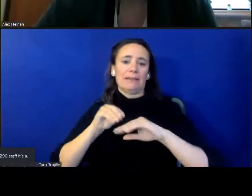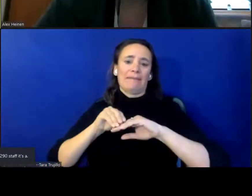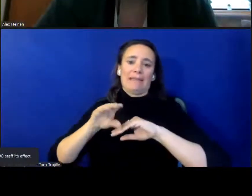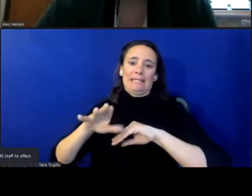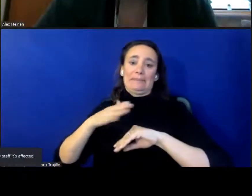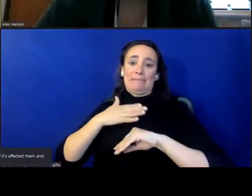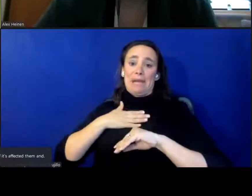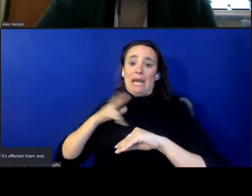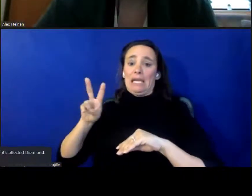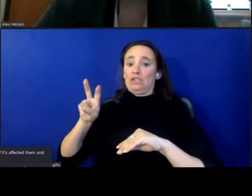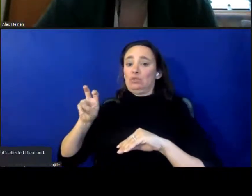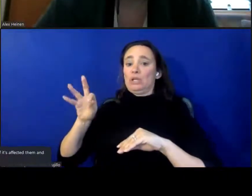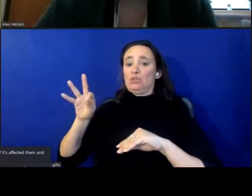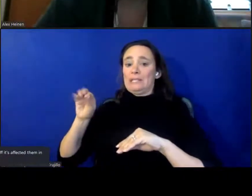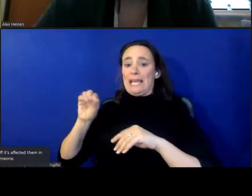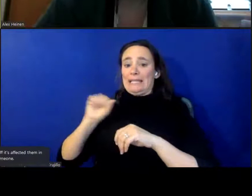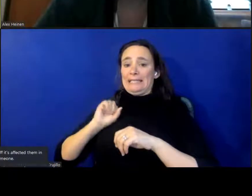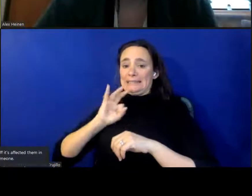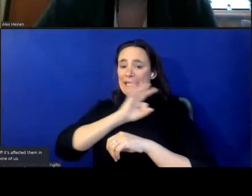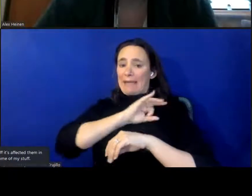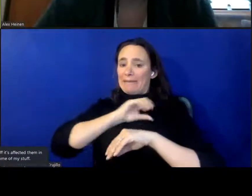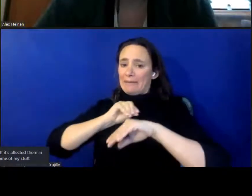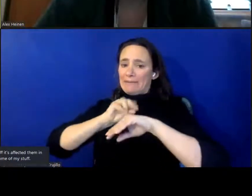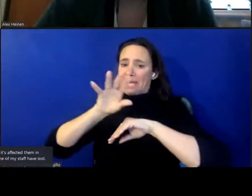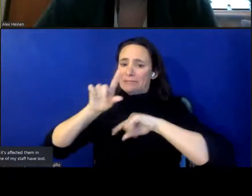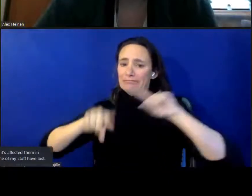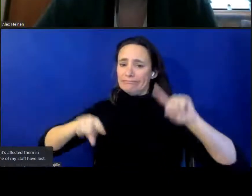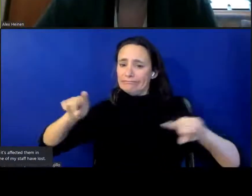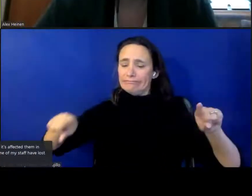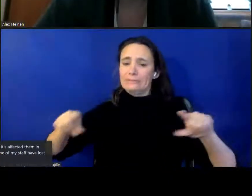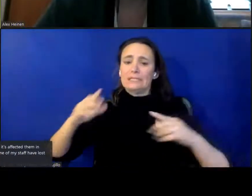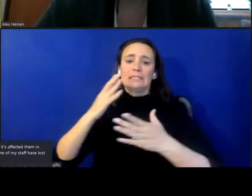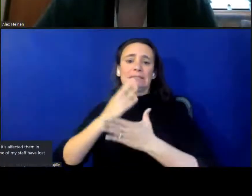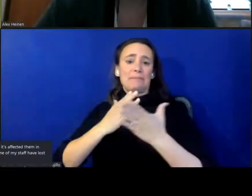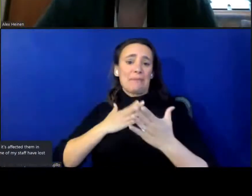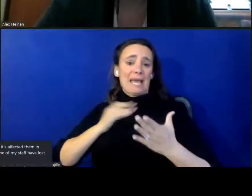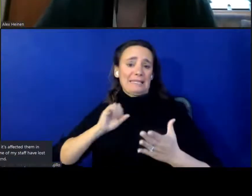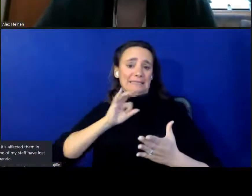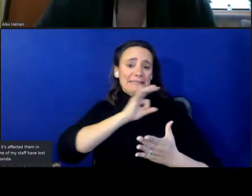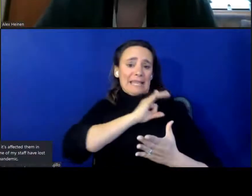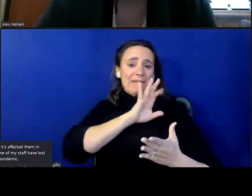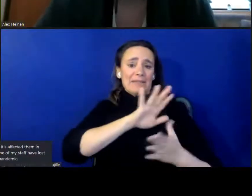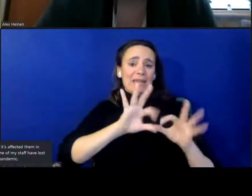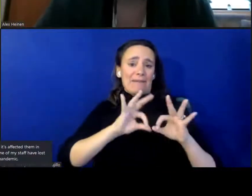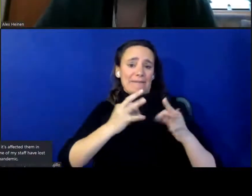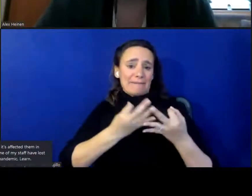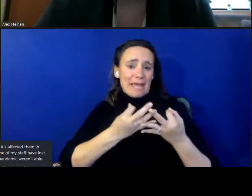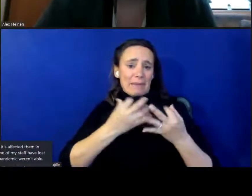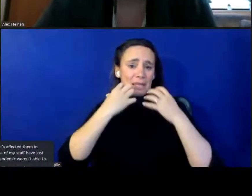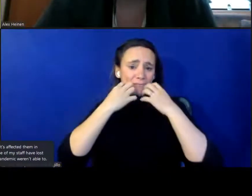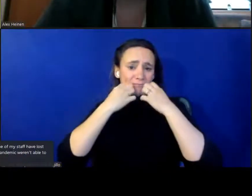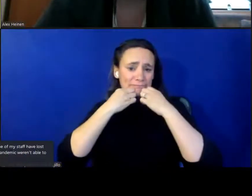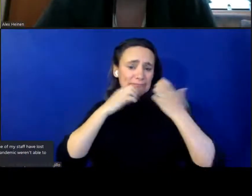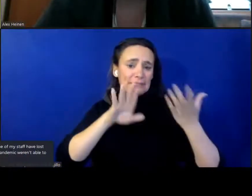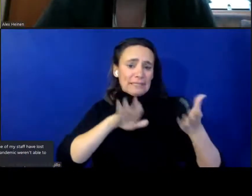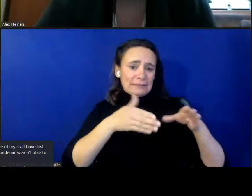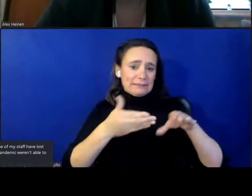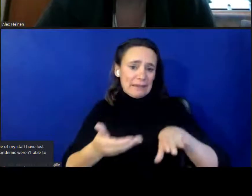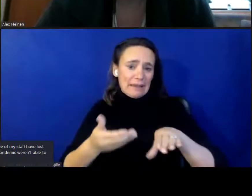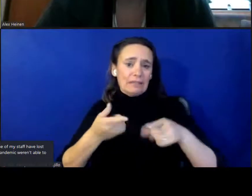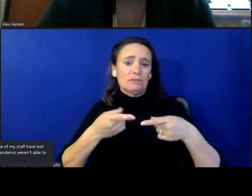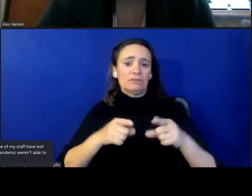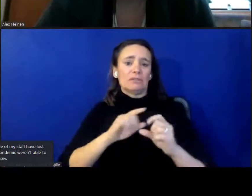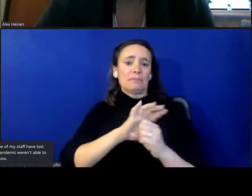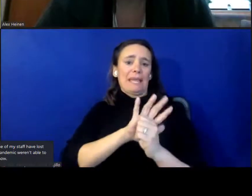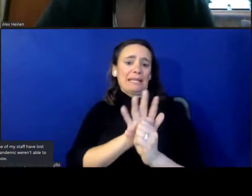affected them in very different ways. Some of my staff have lost loved ones during the pandemic, weren't able to have the kind of,